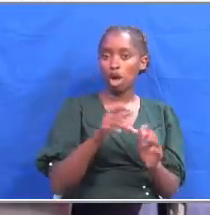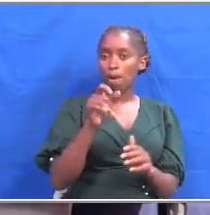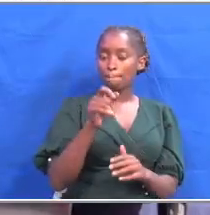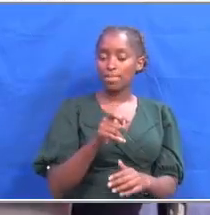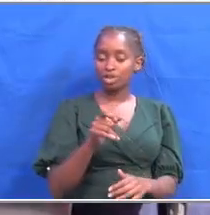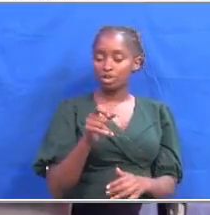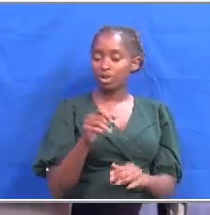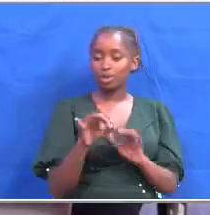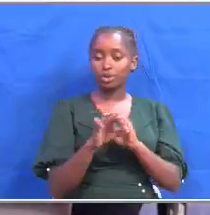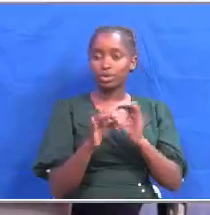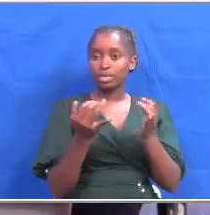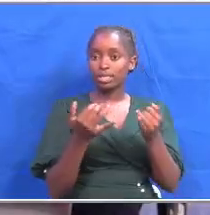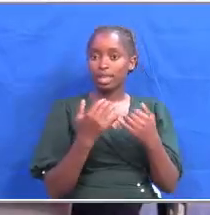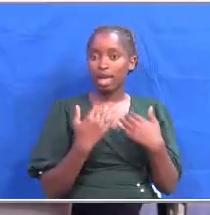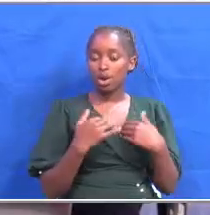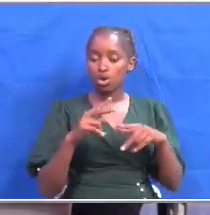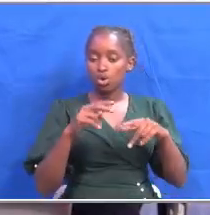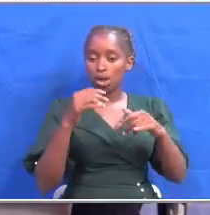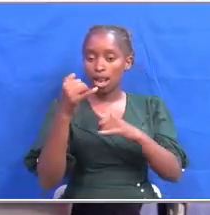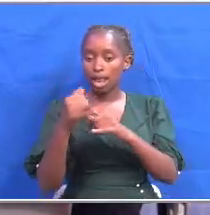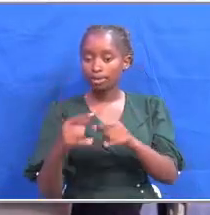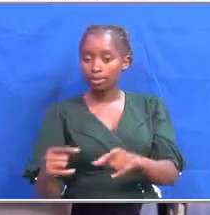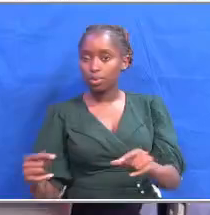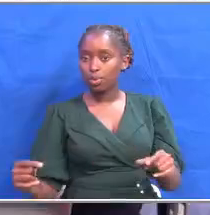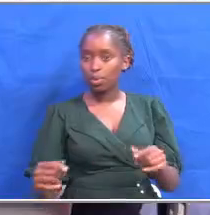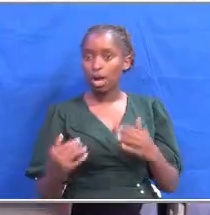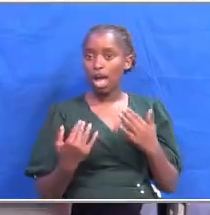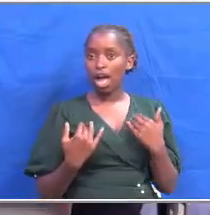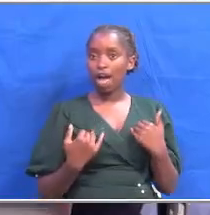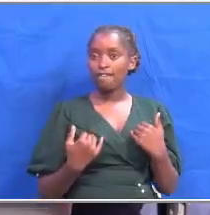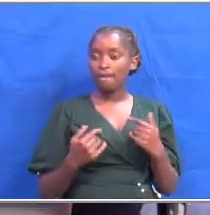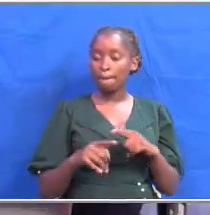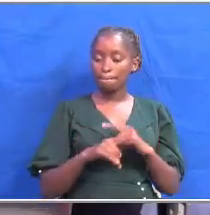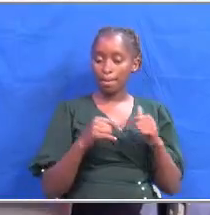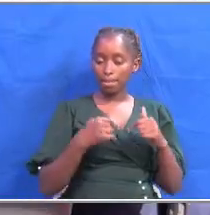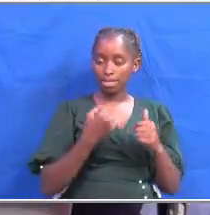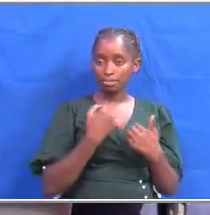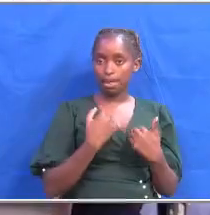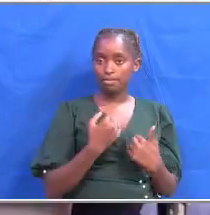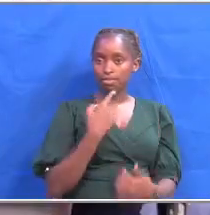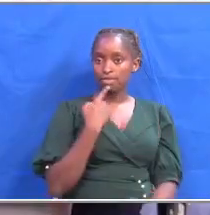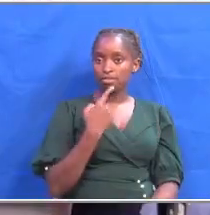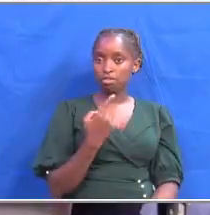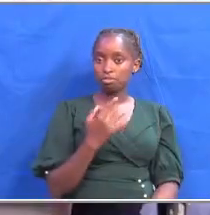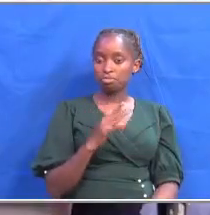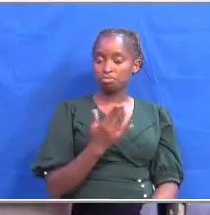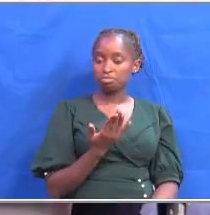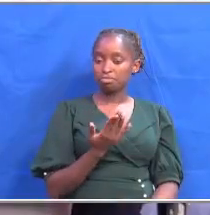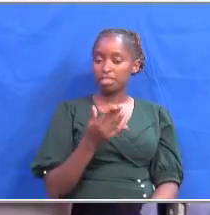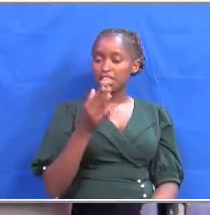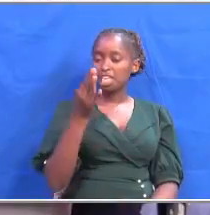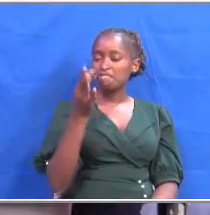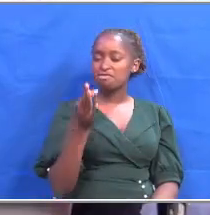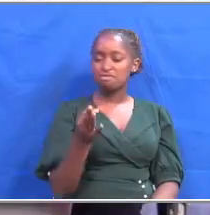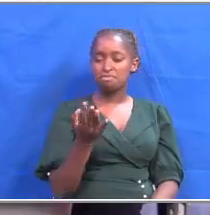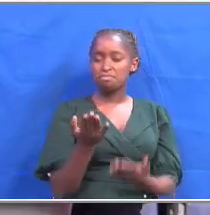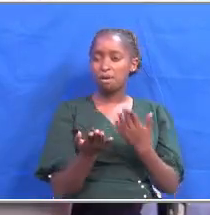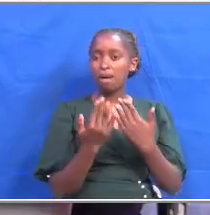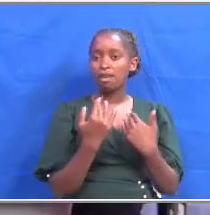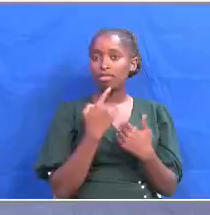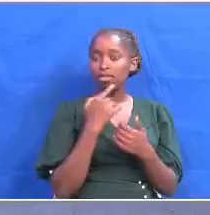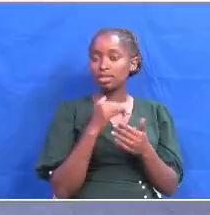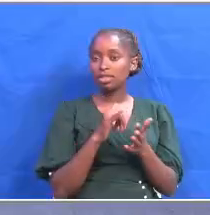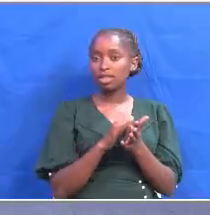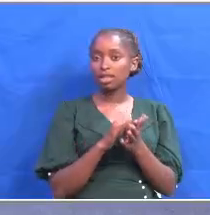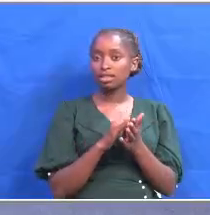sentence? Mm. How come you just picked Piga? Yeah. But I have said this in God's eyes. Yeah. If I ever said that to Morara to